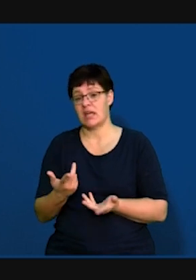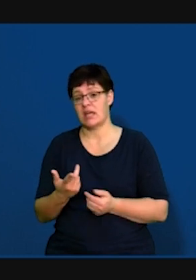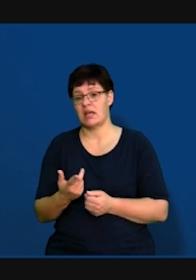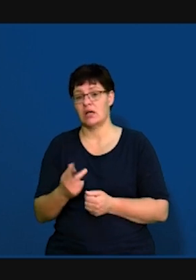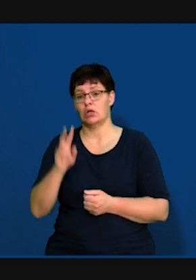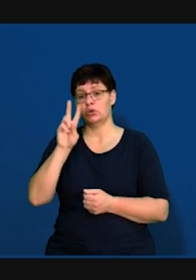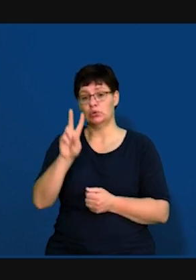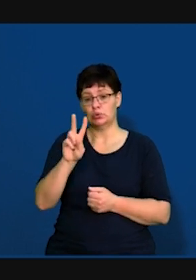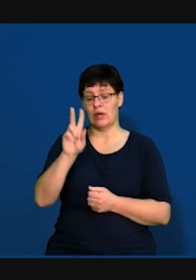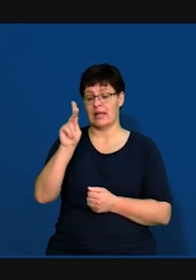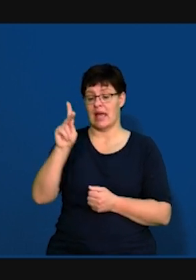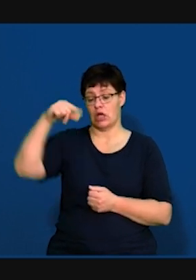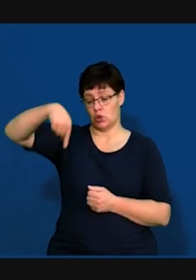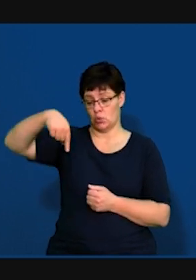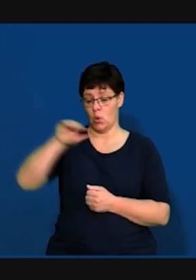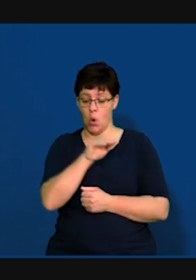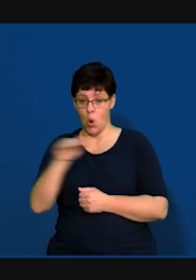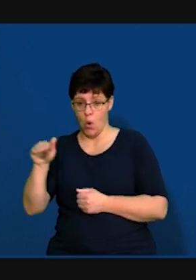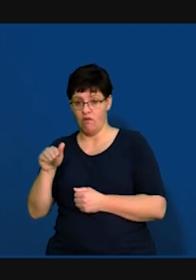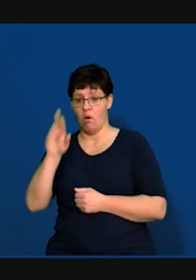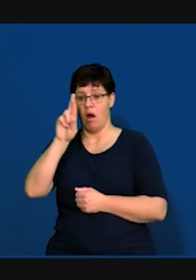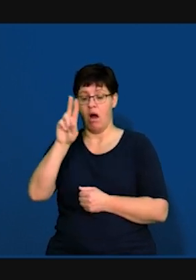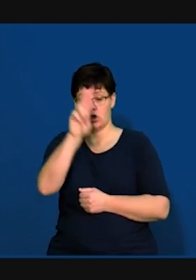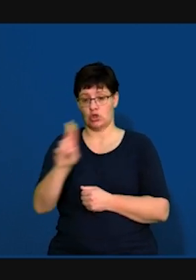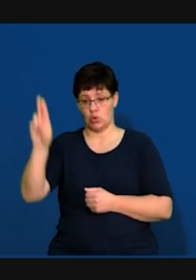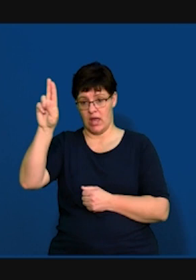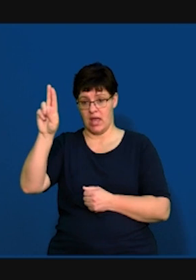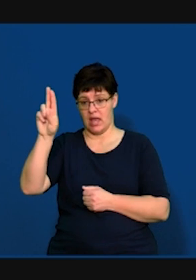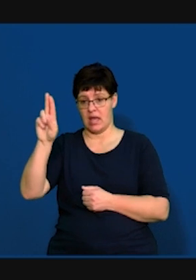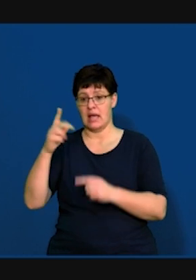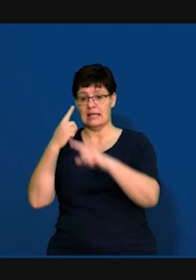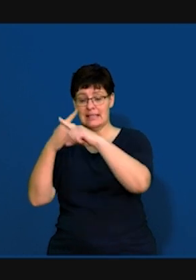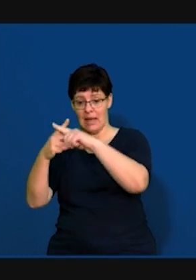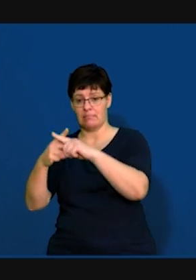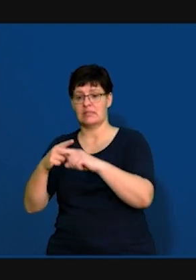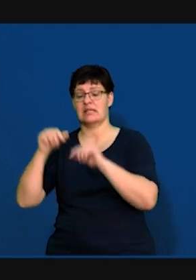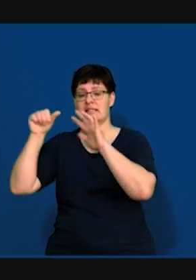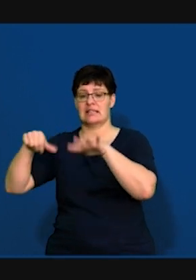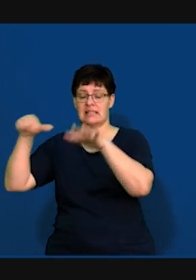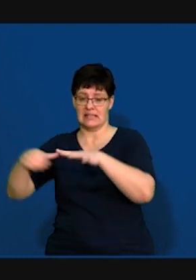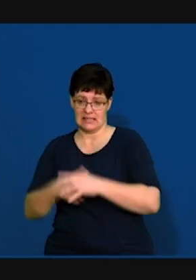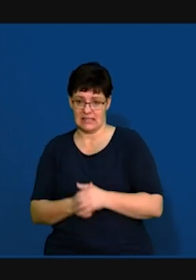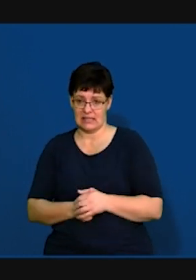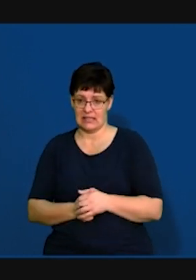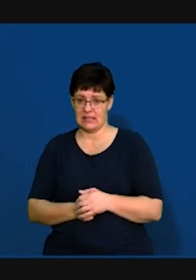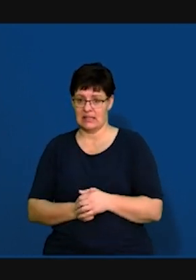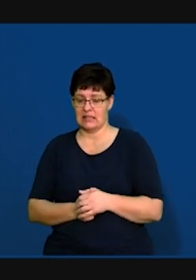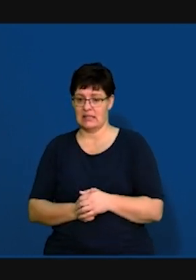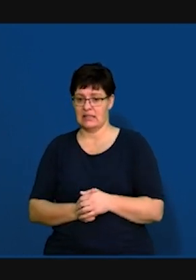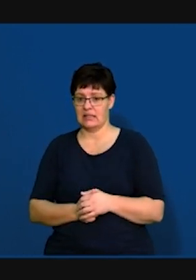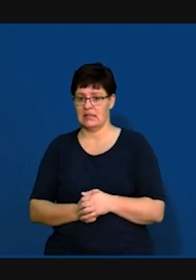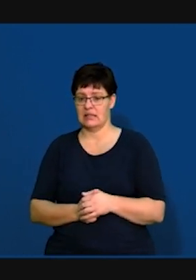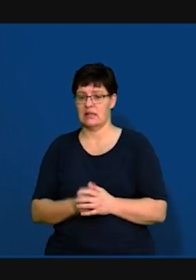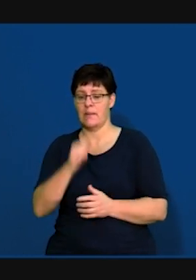2KQ over R squared times 16. This is actually 2 times 16, which